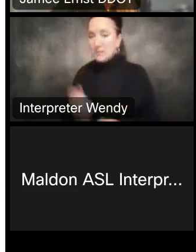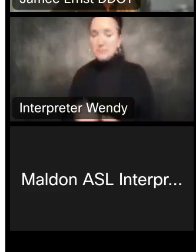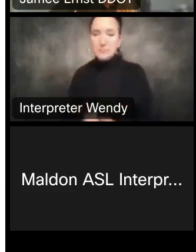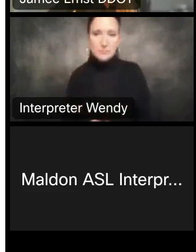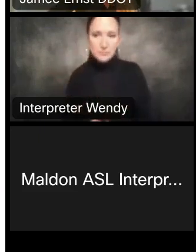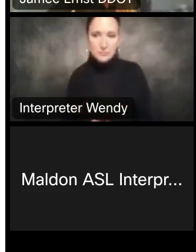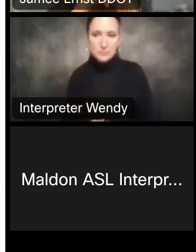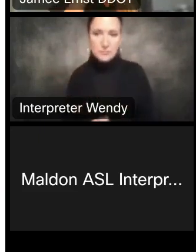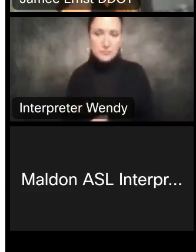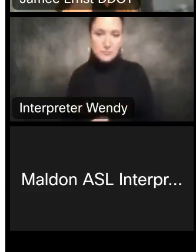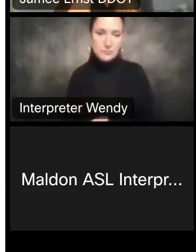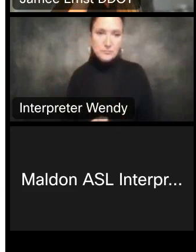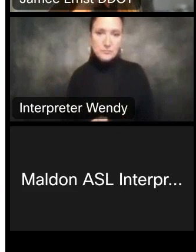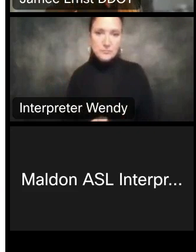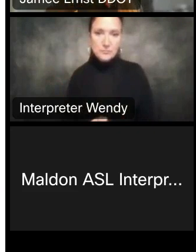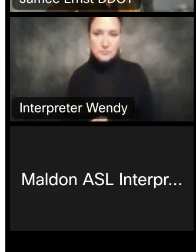thank you.